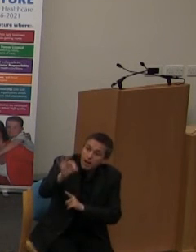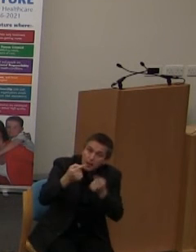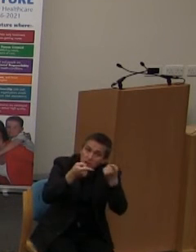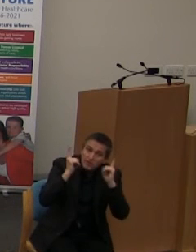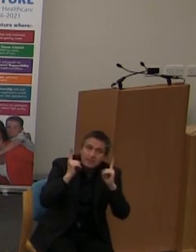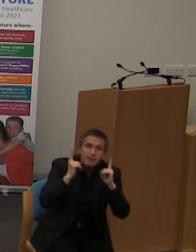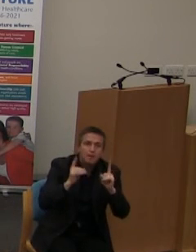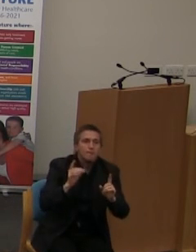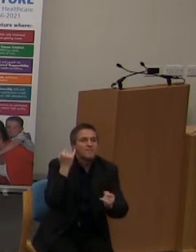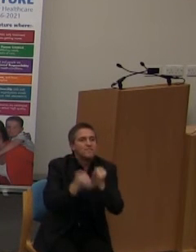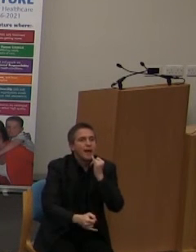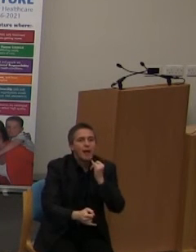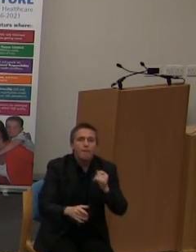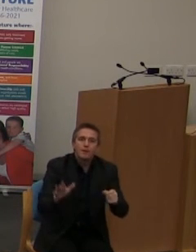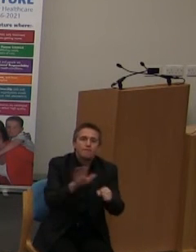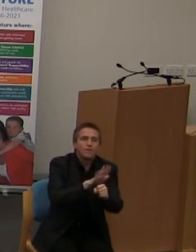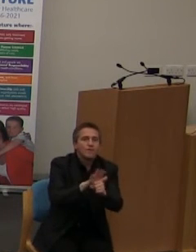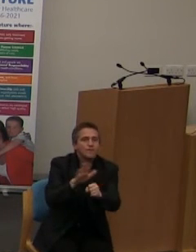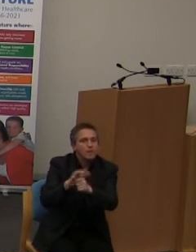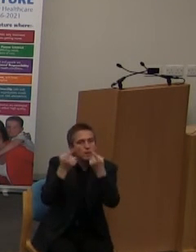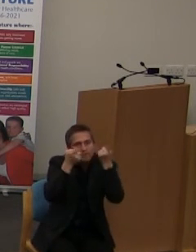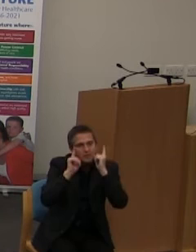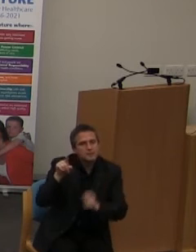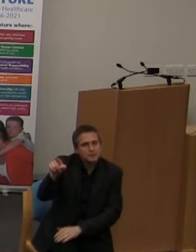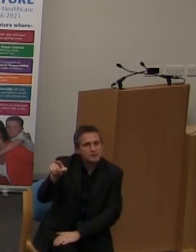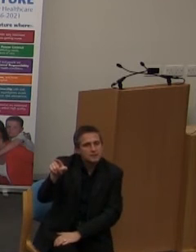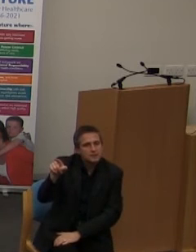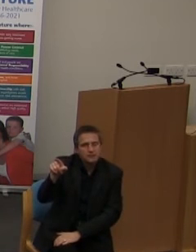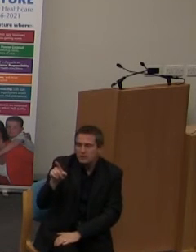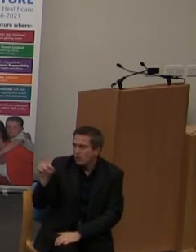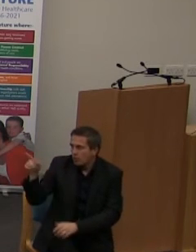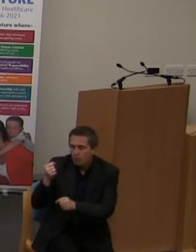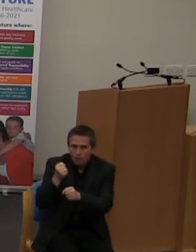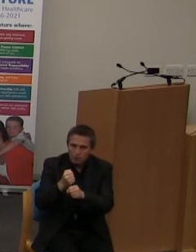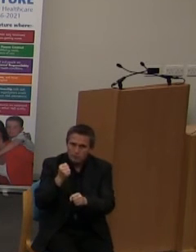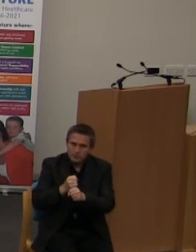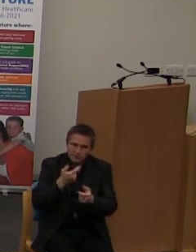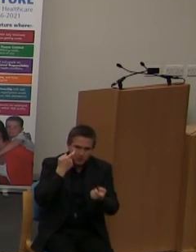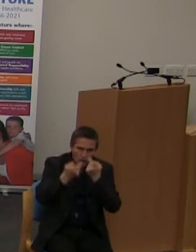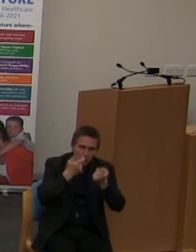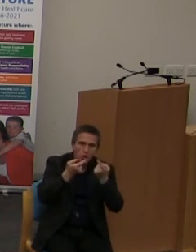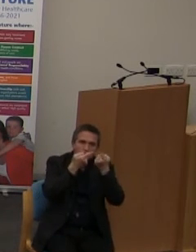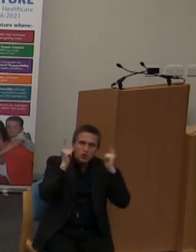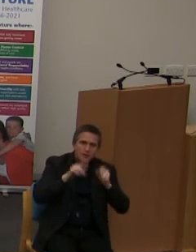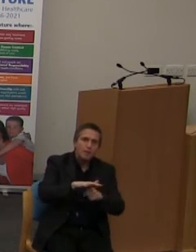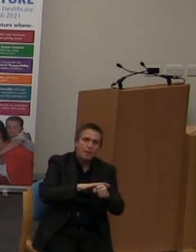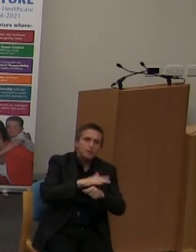places left. And I would like to think that's something the government's looking at, that there are enough places for